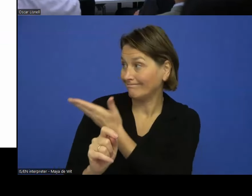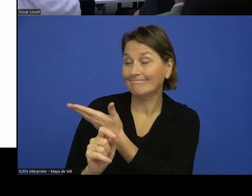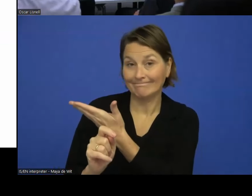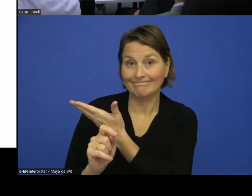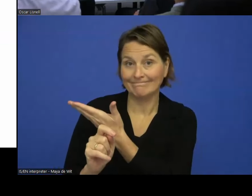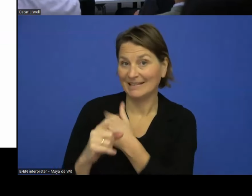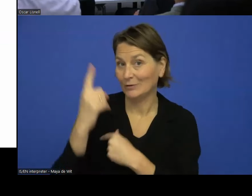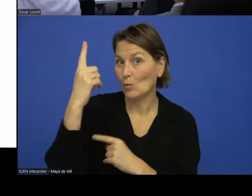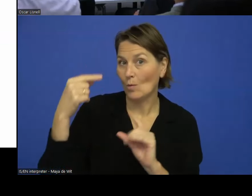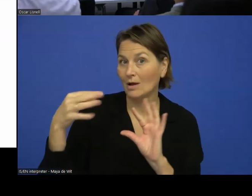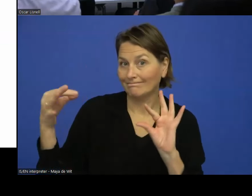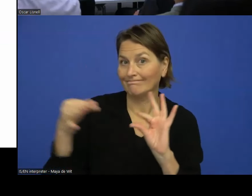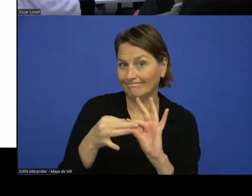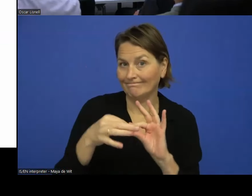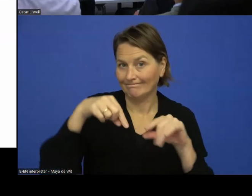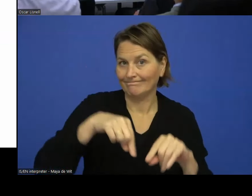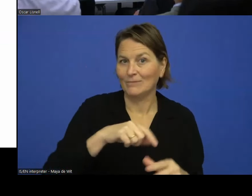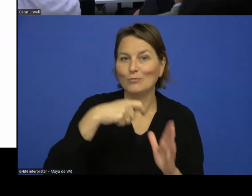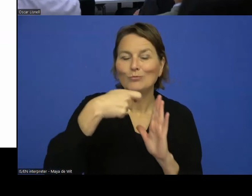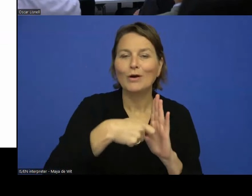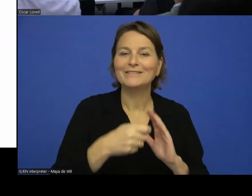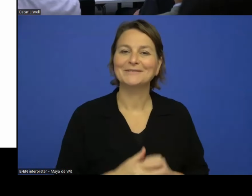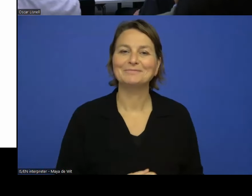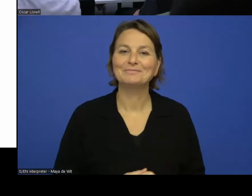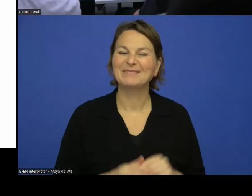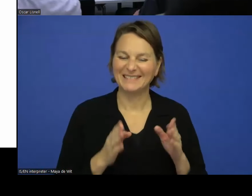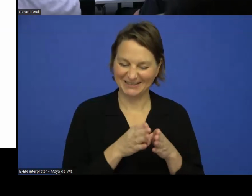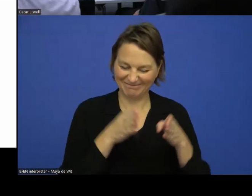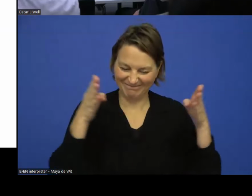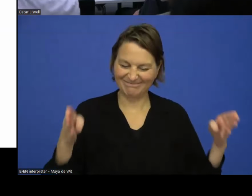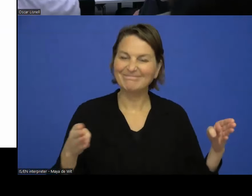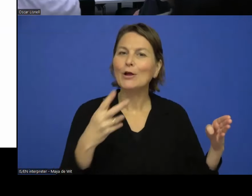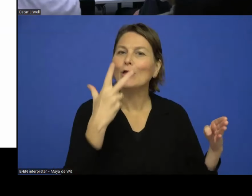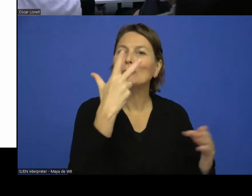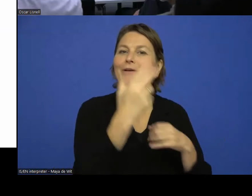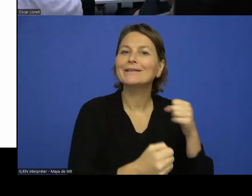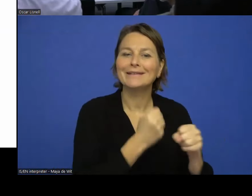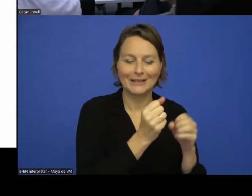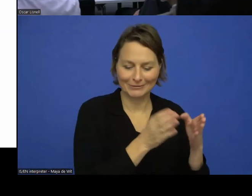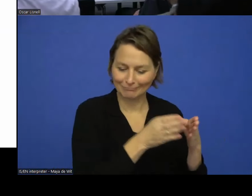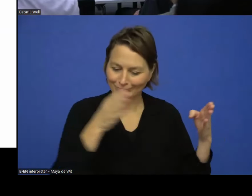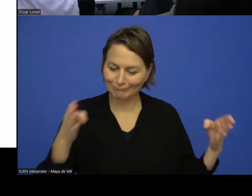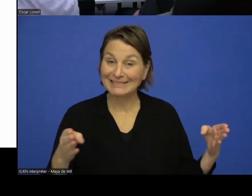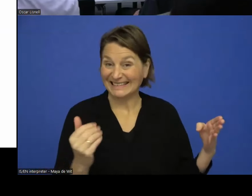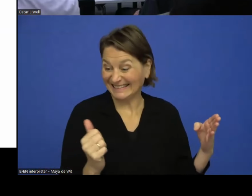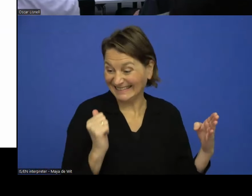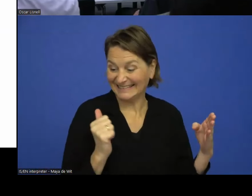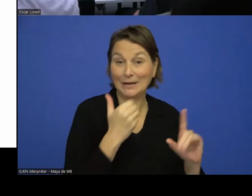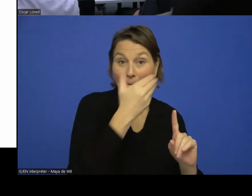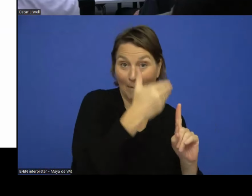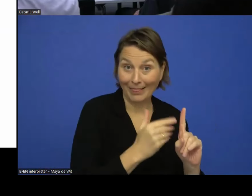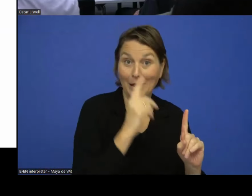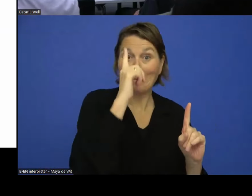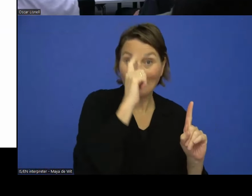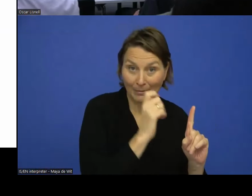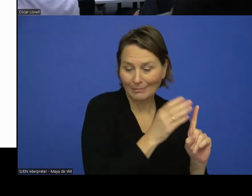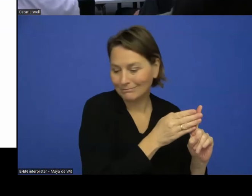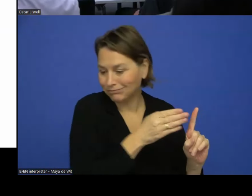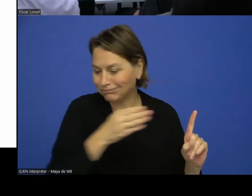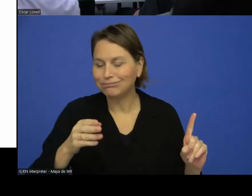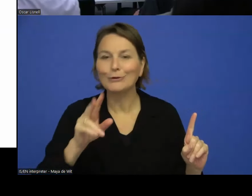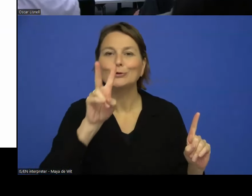Center. And it's a 3-year project and started the beginning of this month and will continue until